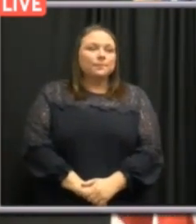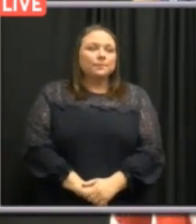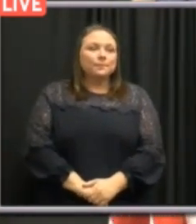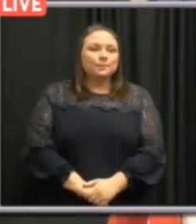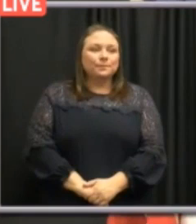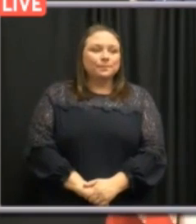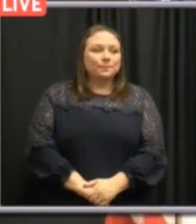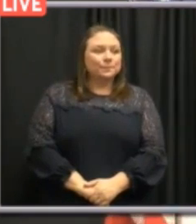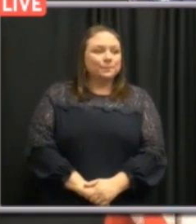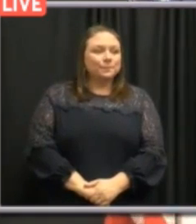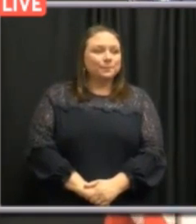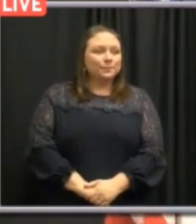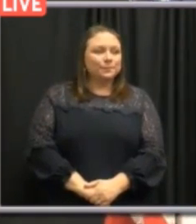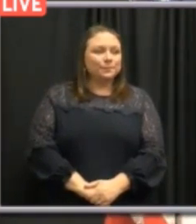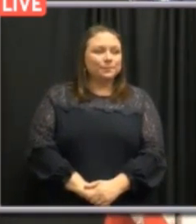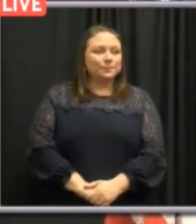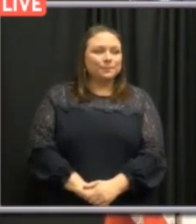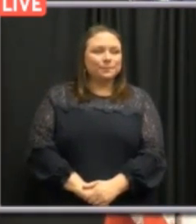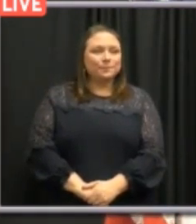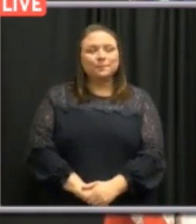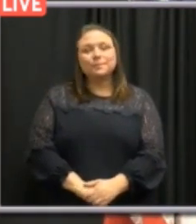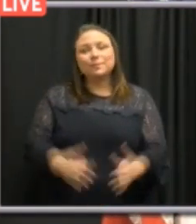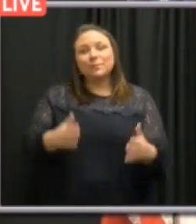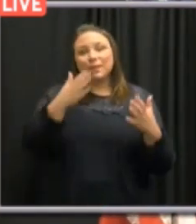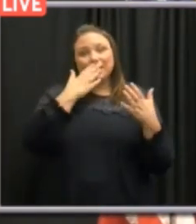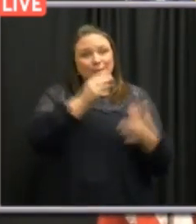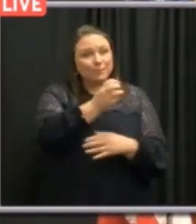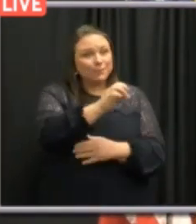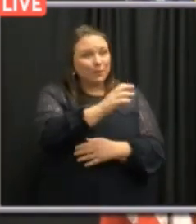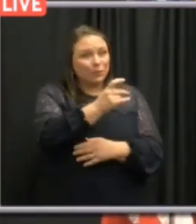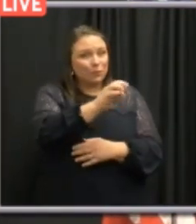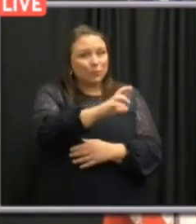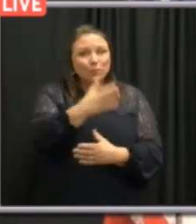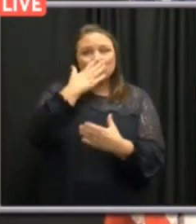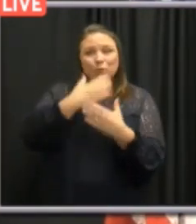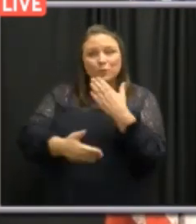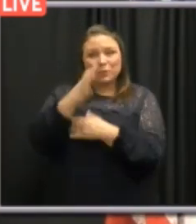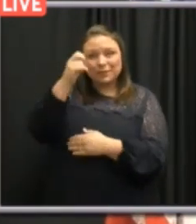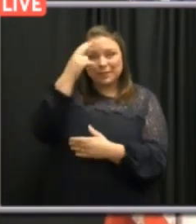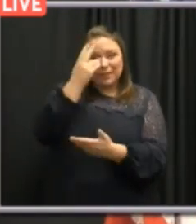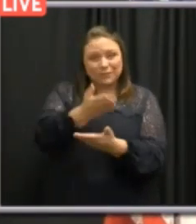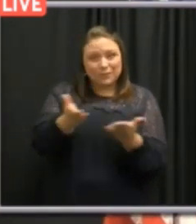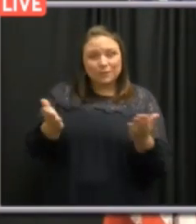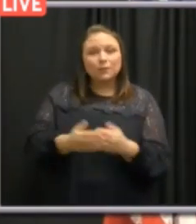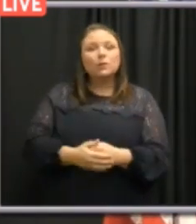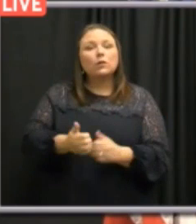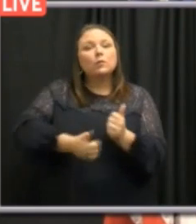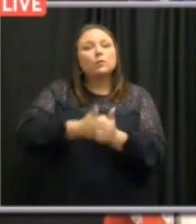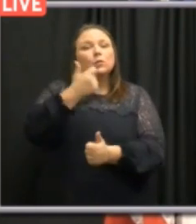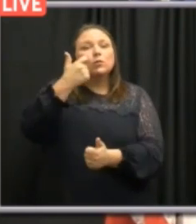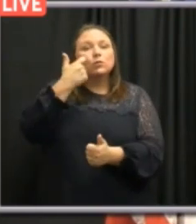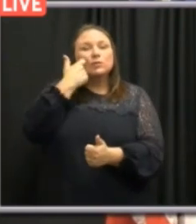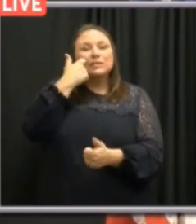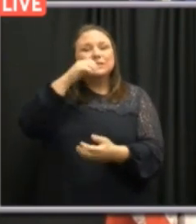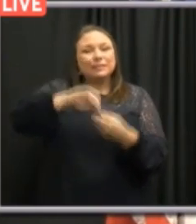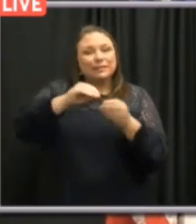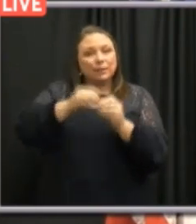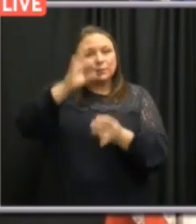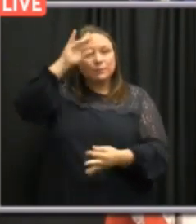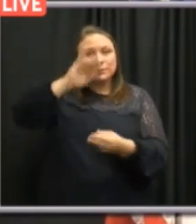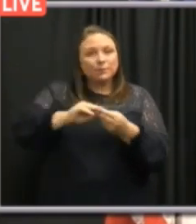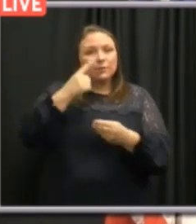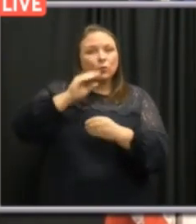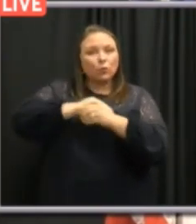Thank you, Mayor Cooper, and good morning, Nashville. Here's the latest update on COVID-19 in